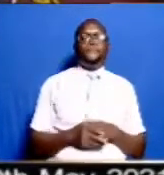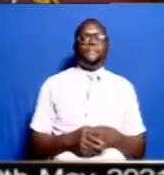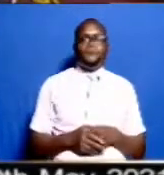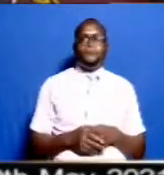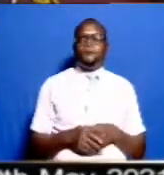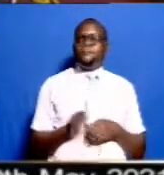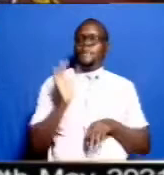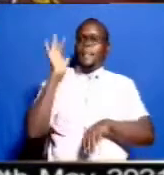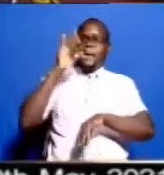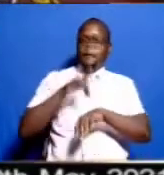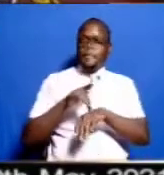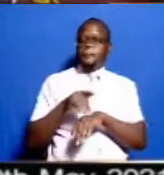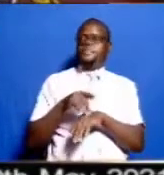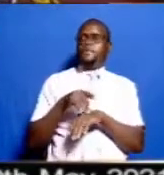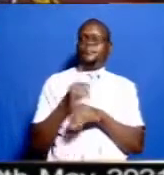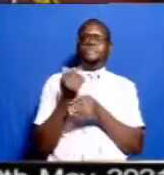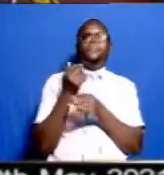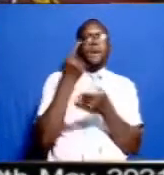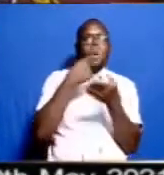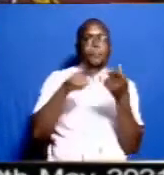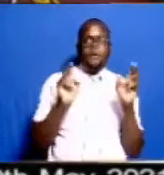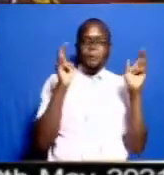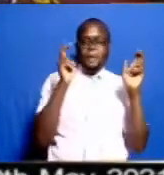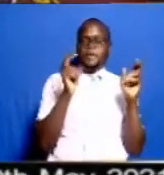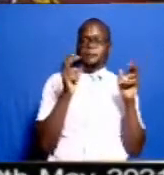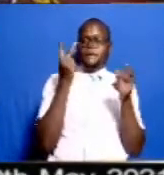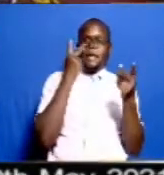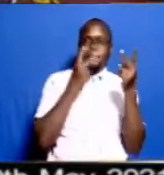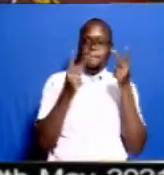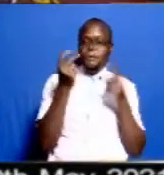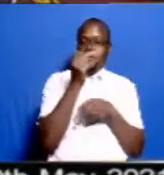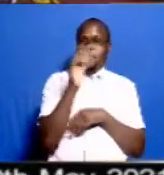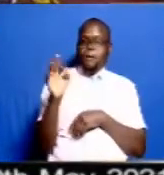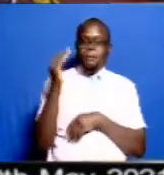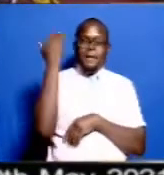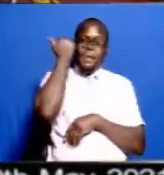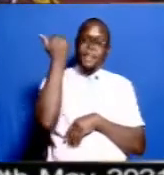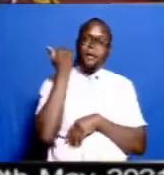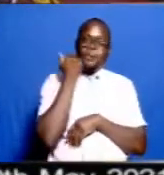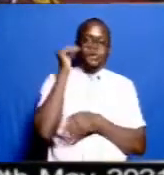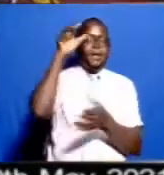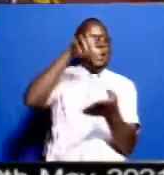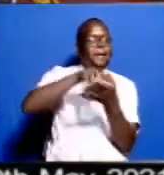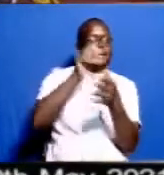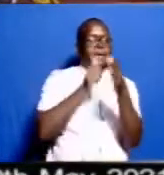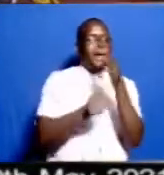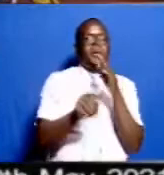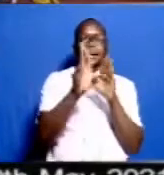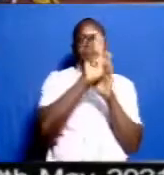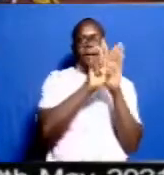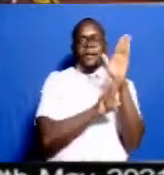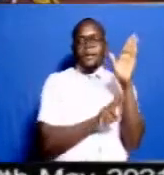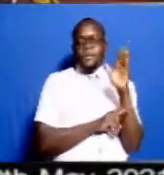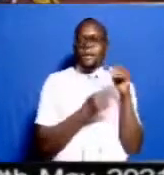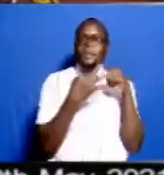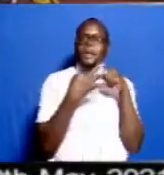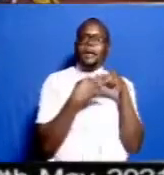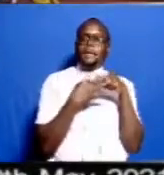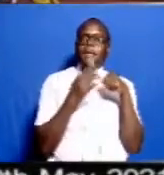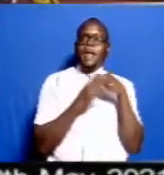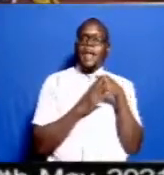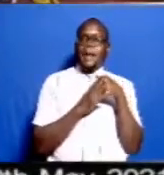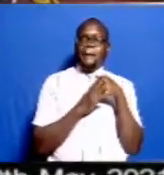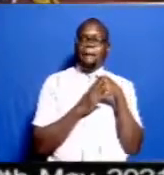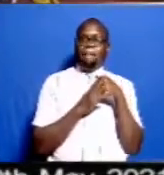on the effect of considering a matter in view of the court cases under Standing Order Number 89 on the matter of sub